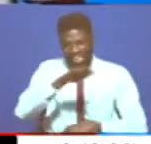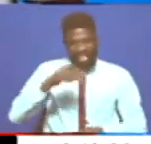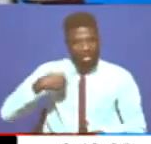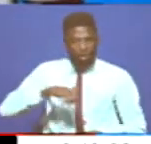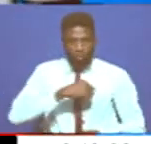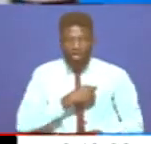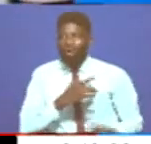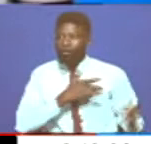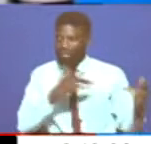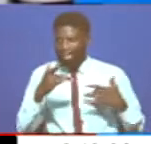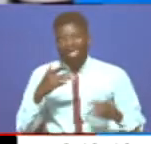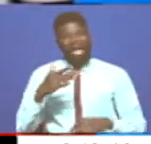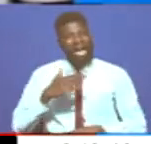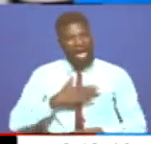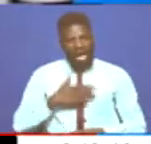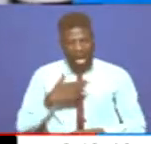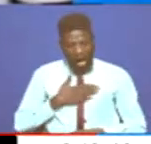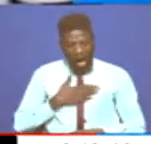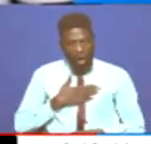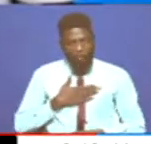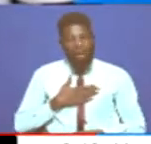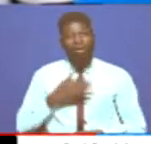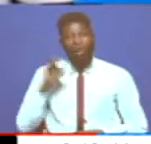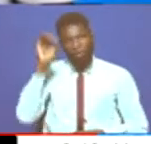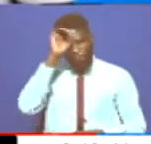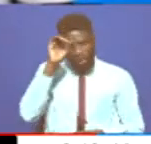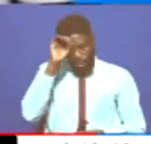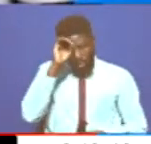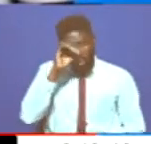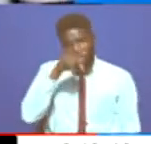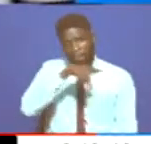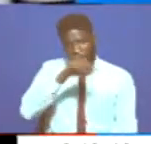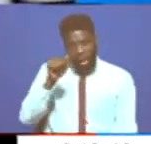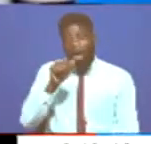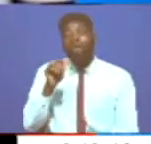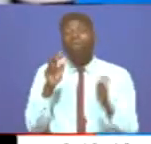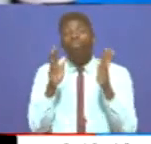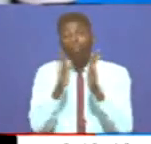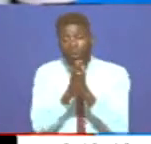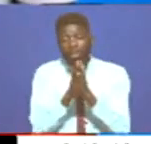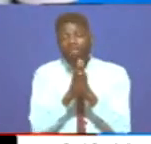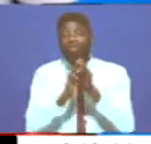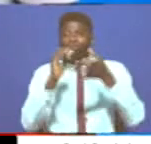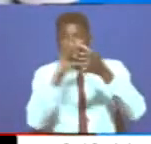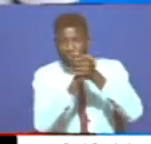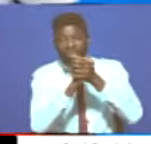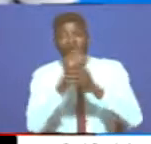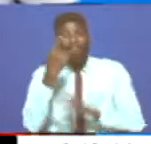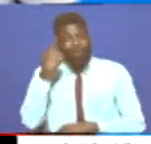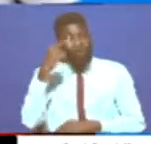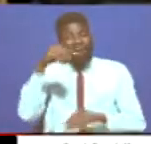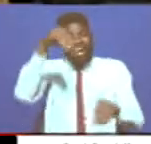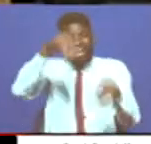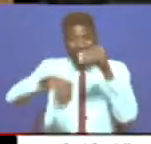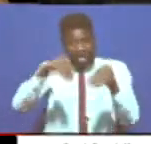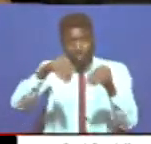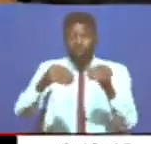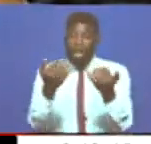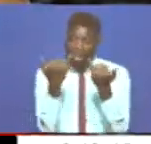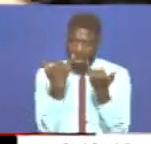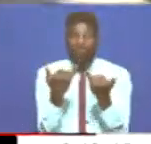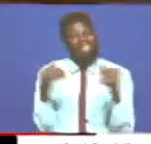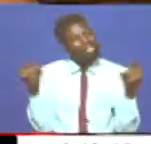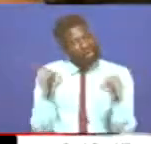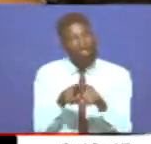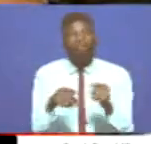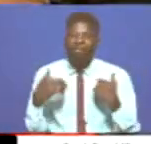mtazamo wetu wa PA na Jubilee kiuchaguzi unaokuja sasa ni mmoja. These